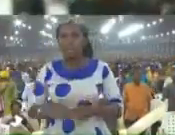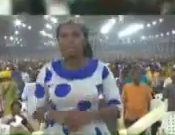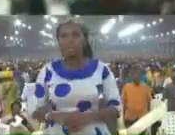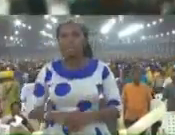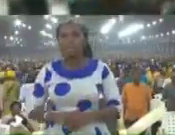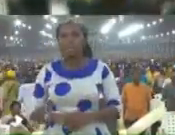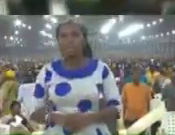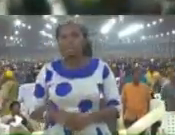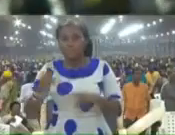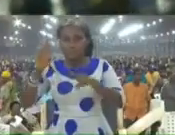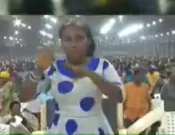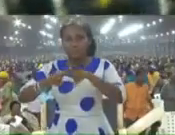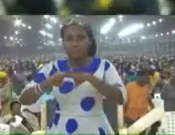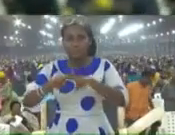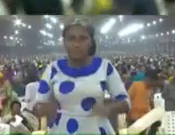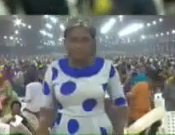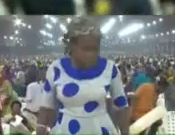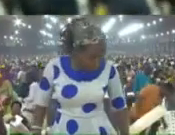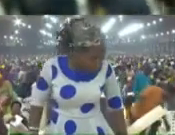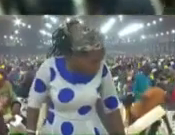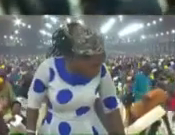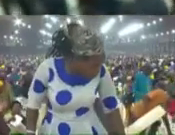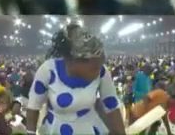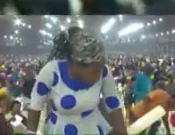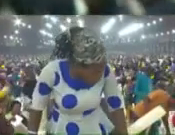Please be seated.